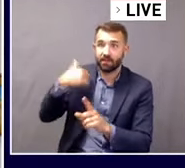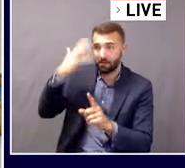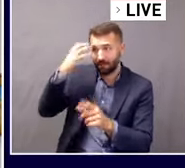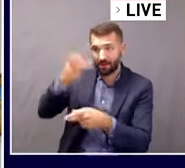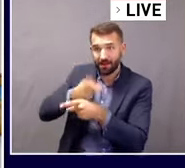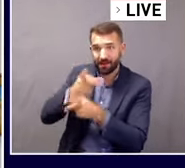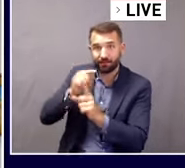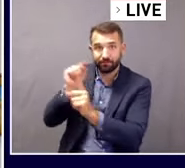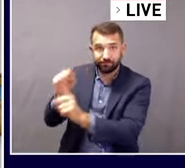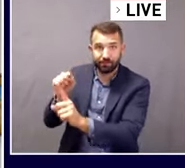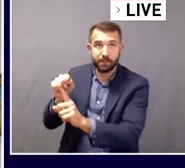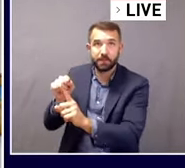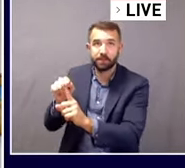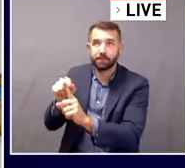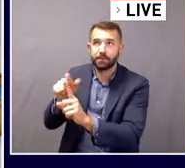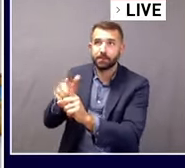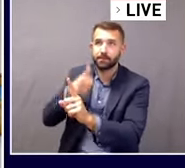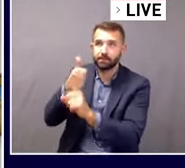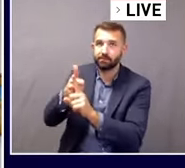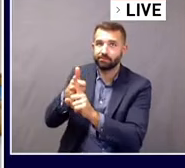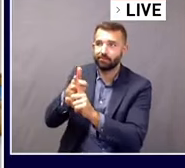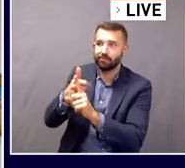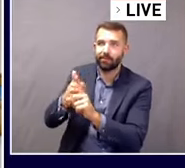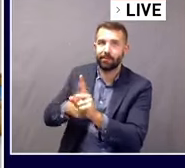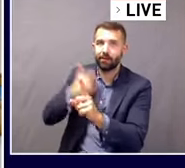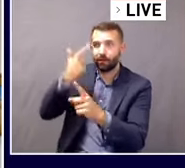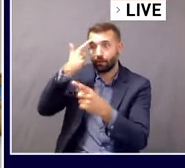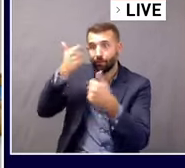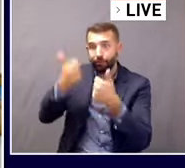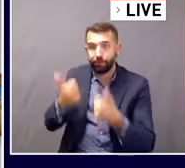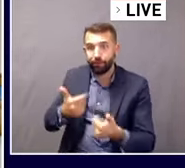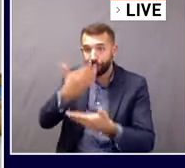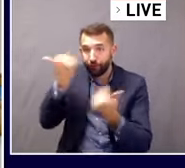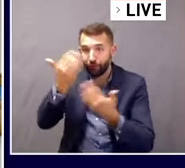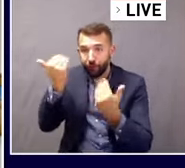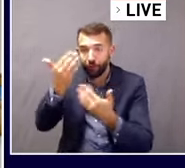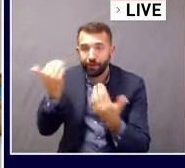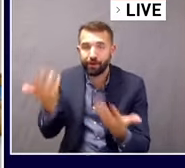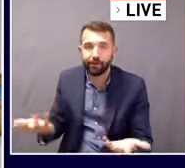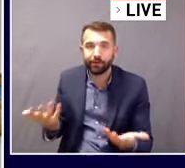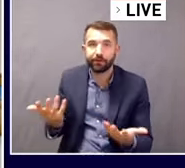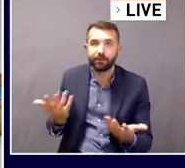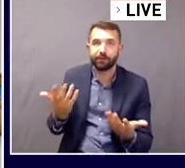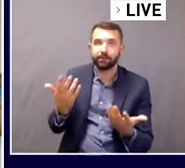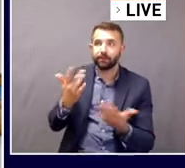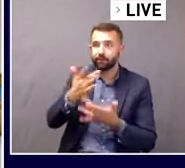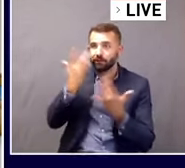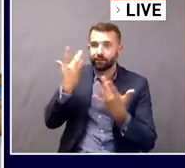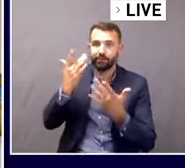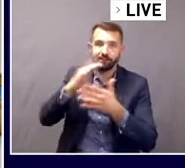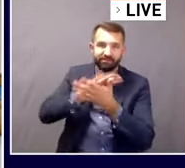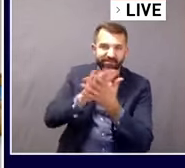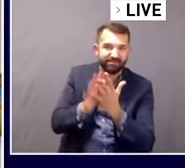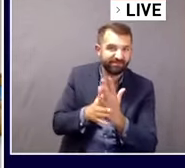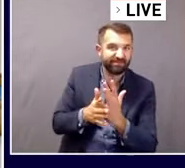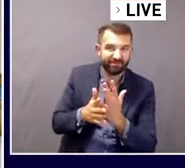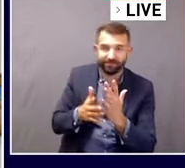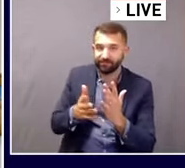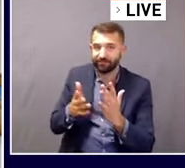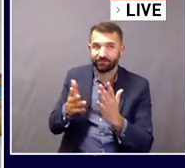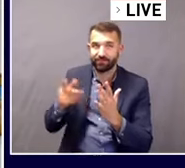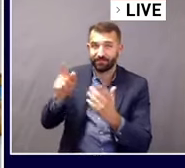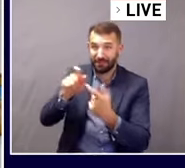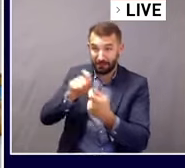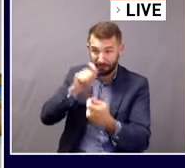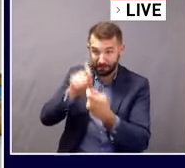from varying degrees of memory loss and the attendant dementia. Having folks stay in a particular part of the